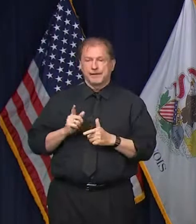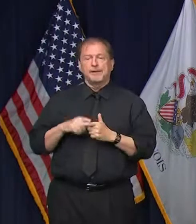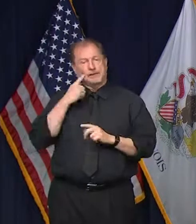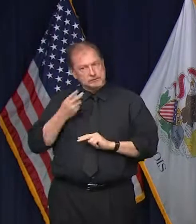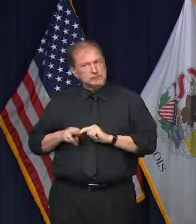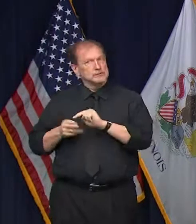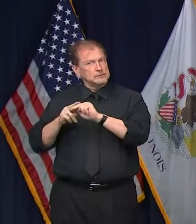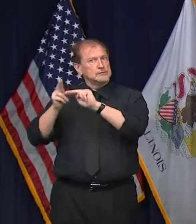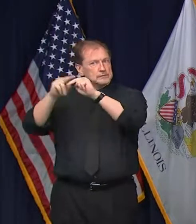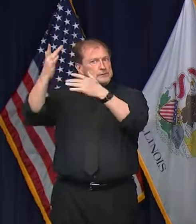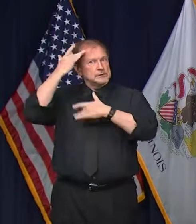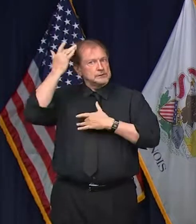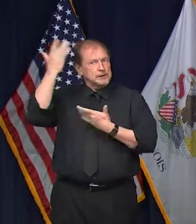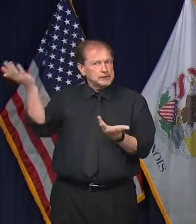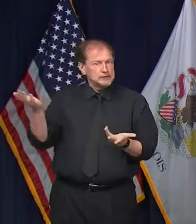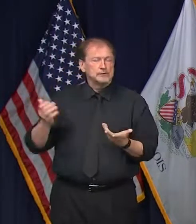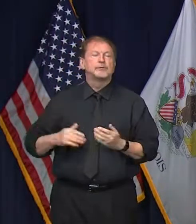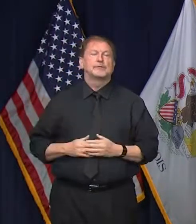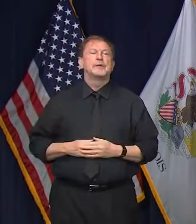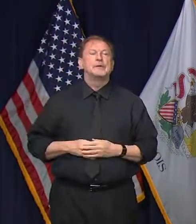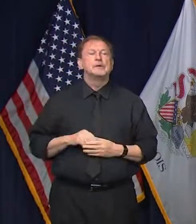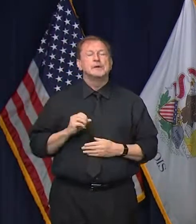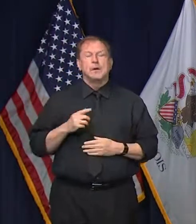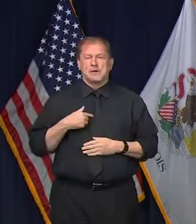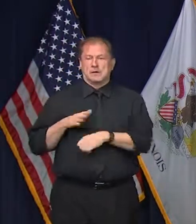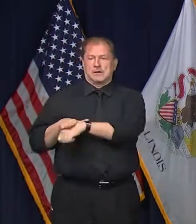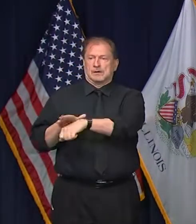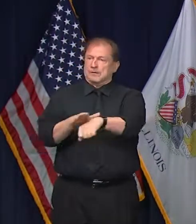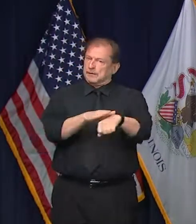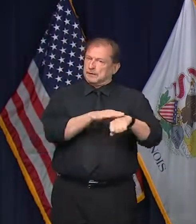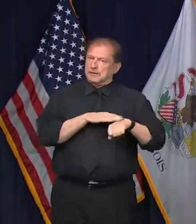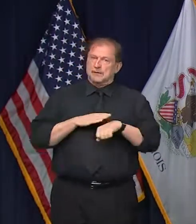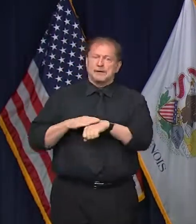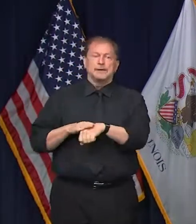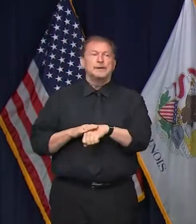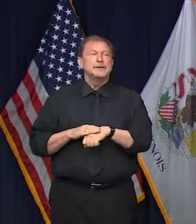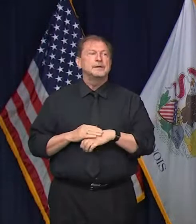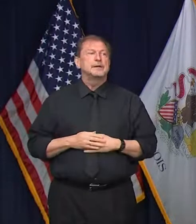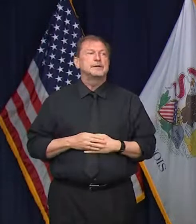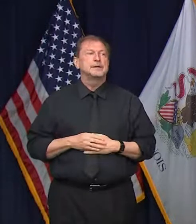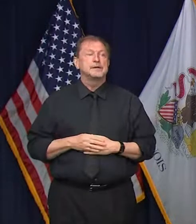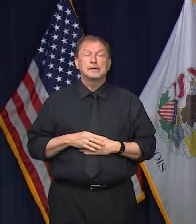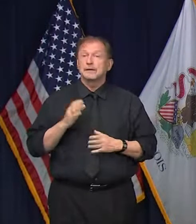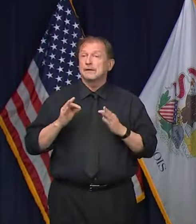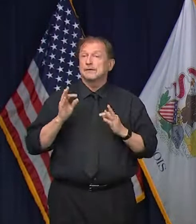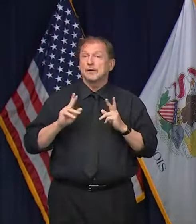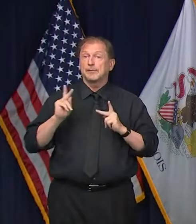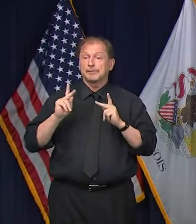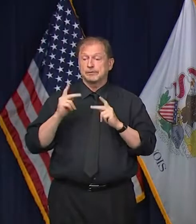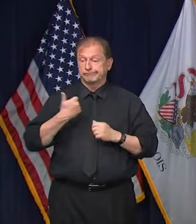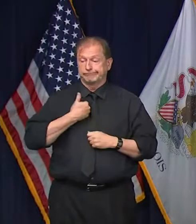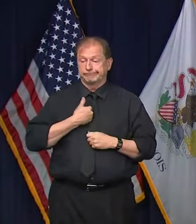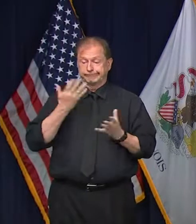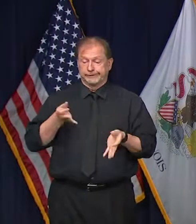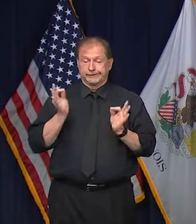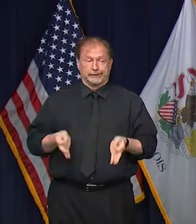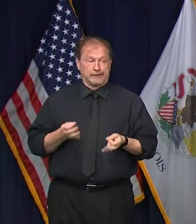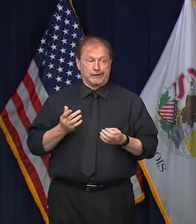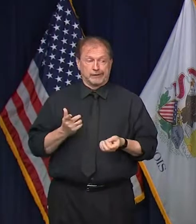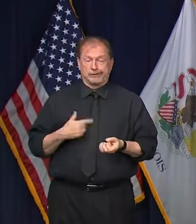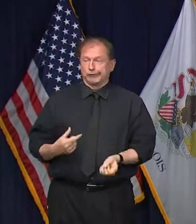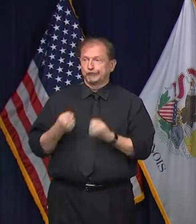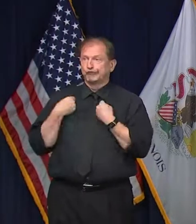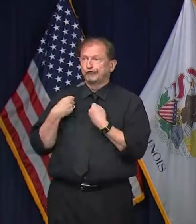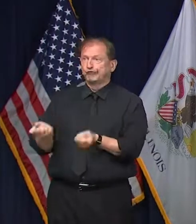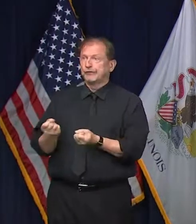supposed to keep people healthy and safe. So I would caution people, look, nobody stopped anybody from traveling. That's never been the case. Anybody can